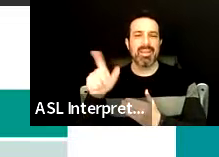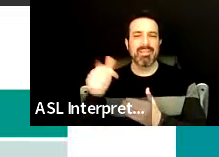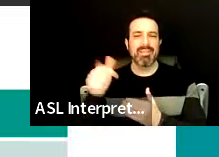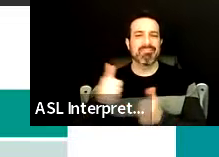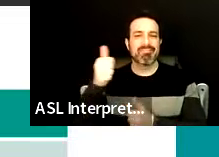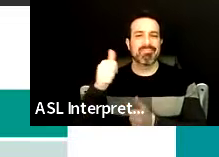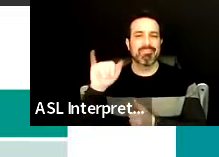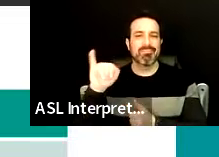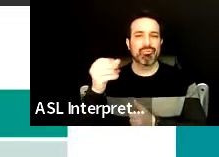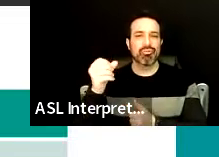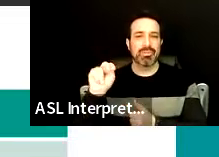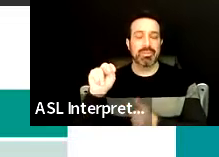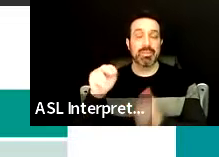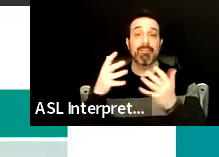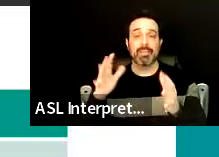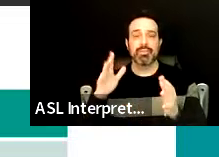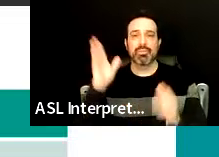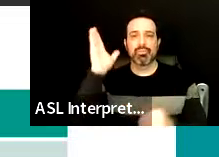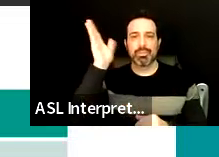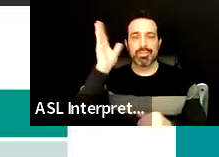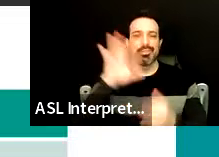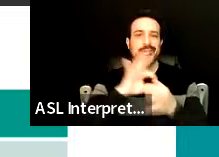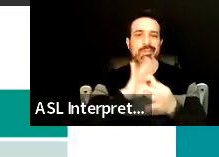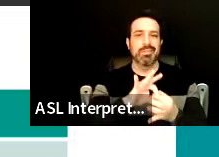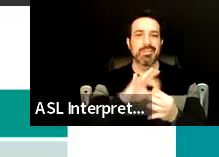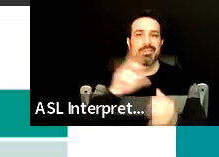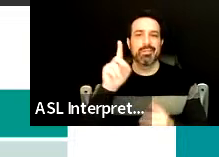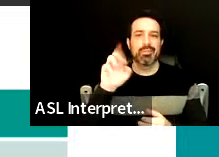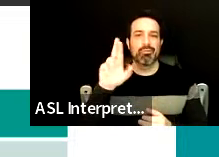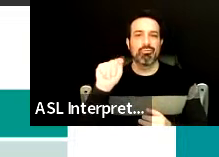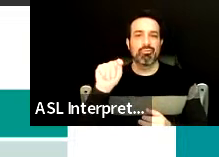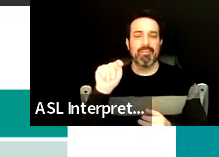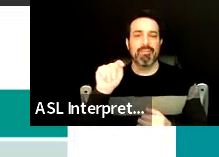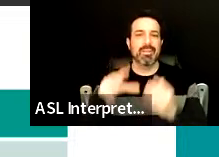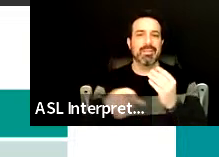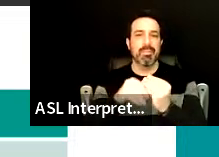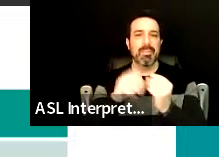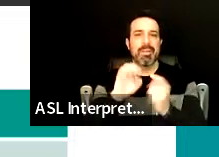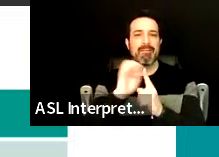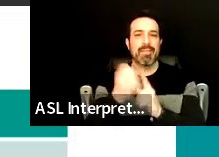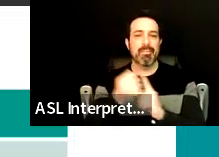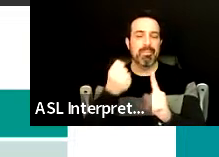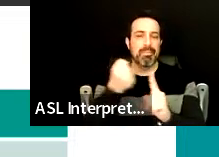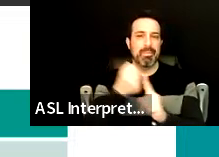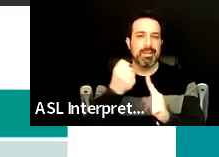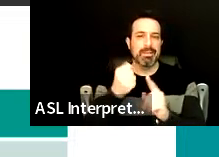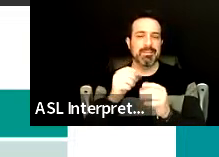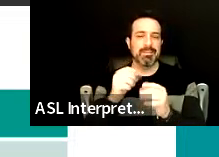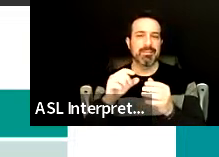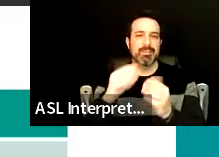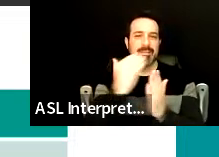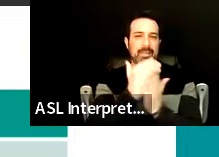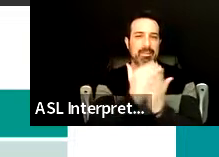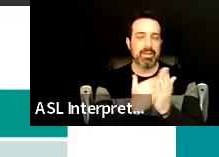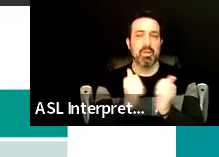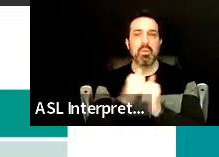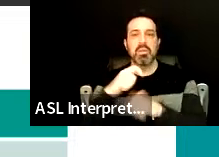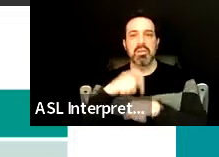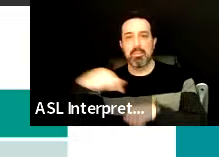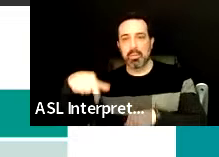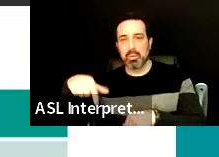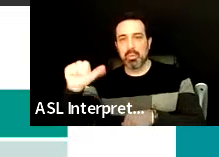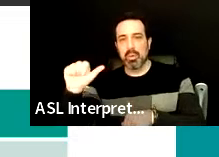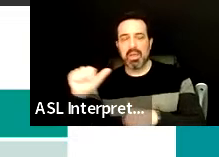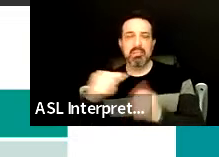Johnson, followed by the presentation on the draft supplemental environmental impact statement with some time for Q&A and